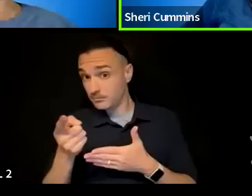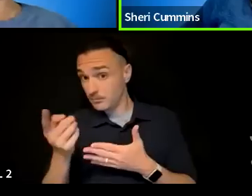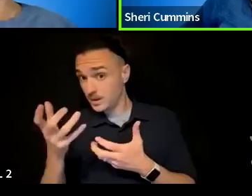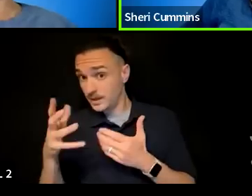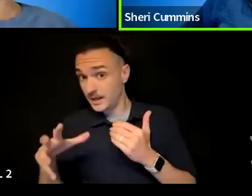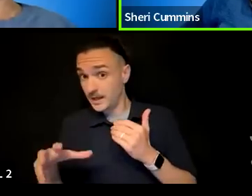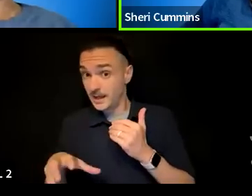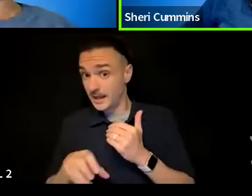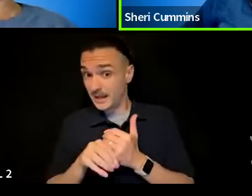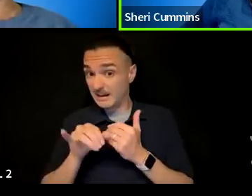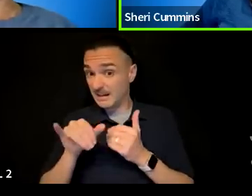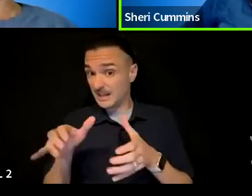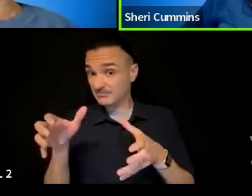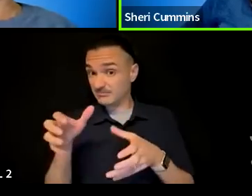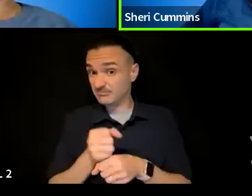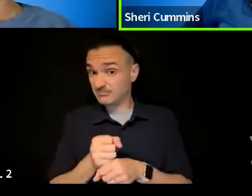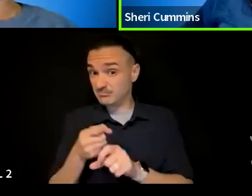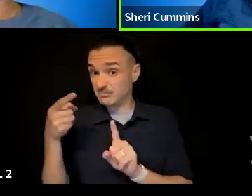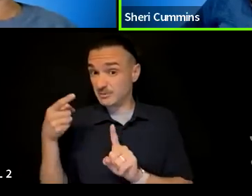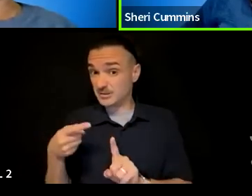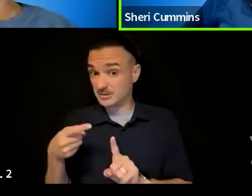overview.